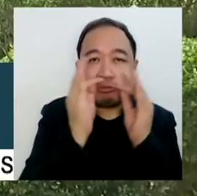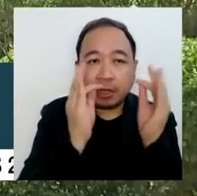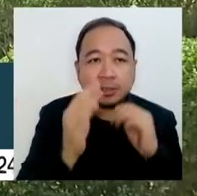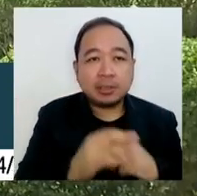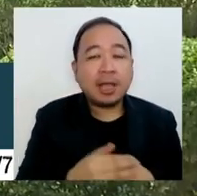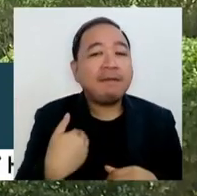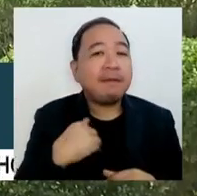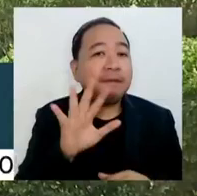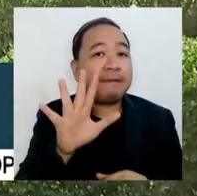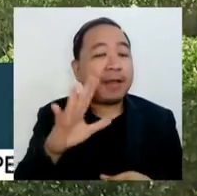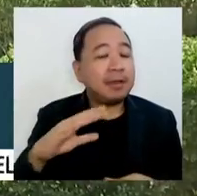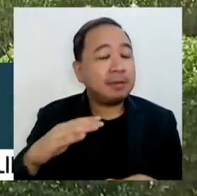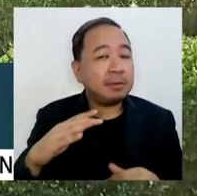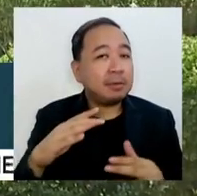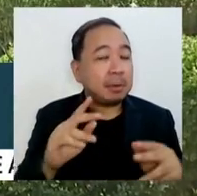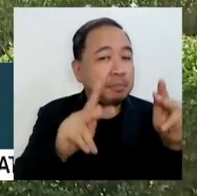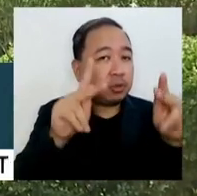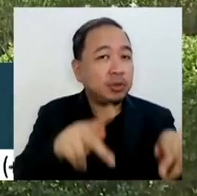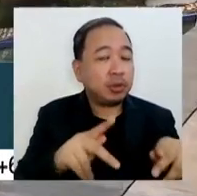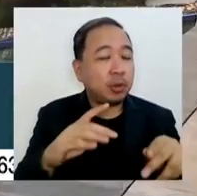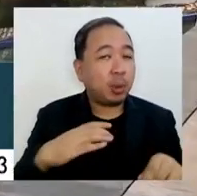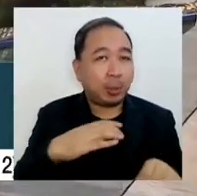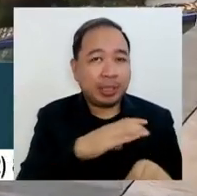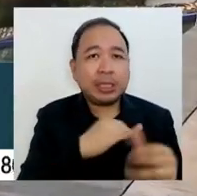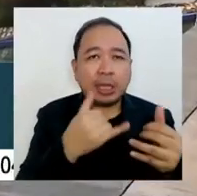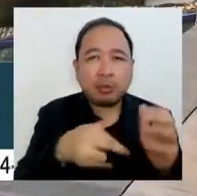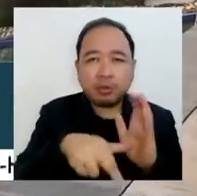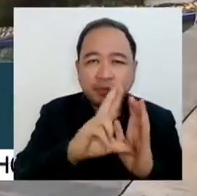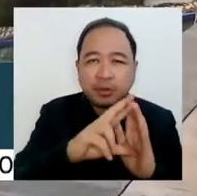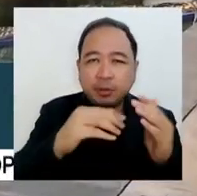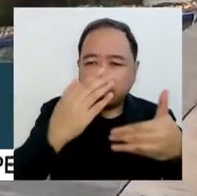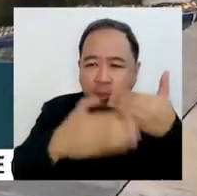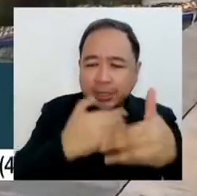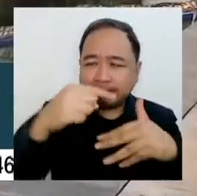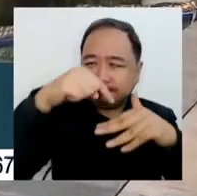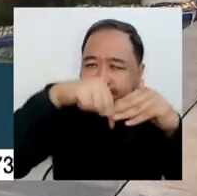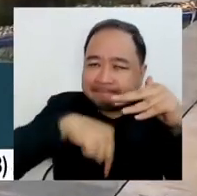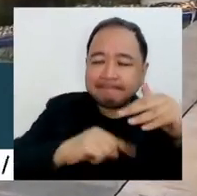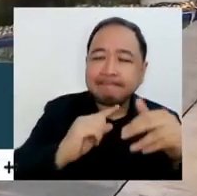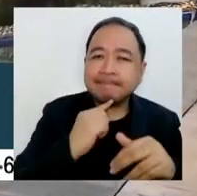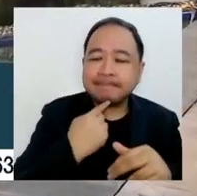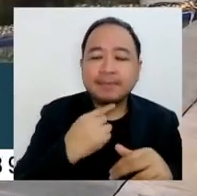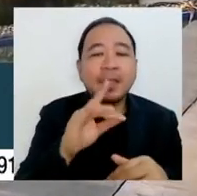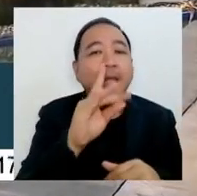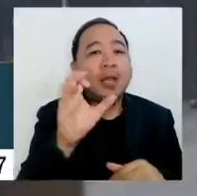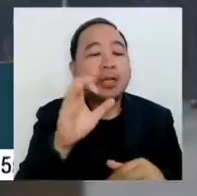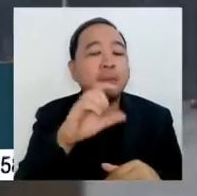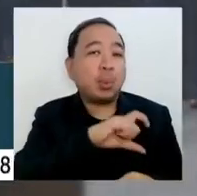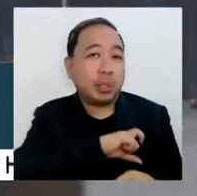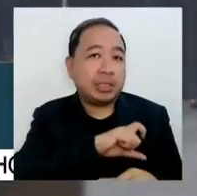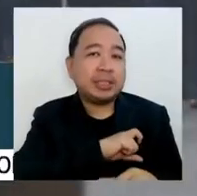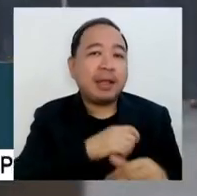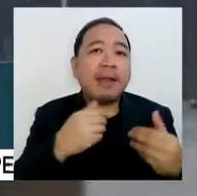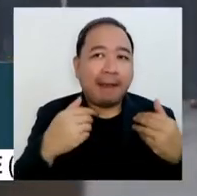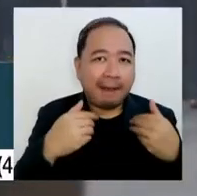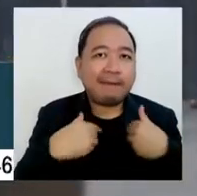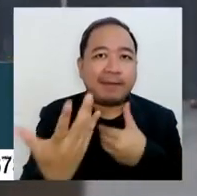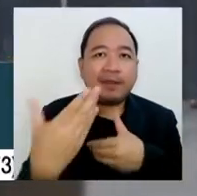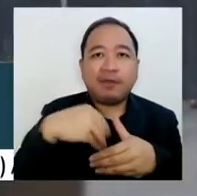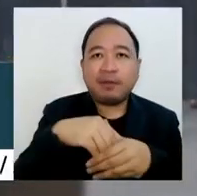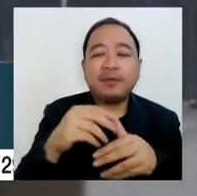committee is making sure the review process is thorough. 800 more police officials are set to undergo the evaluation